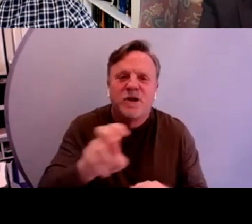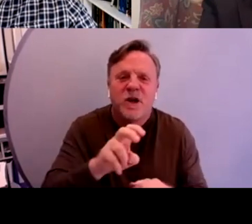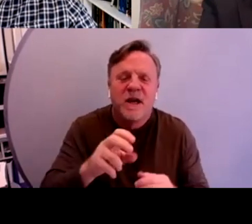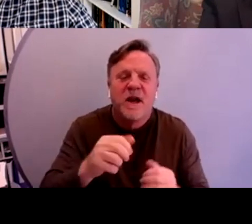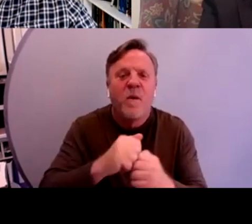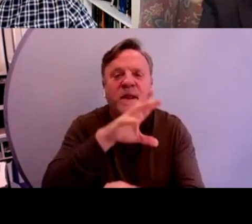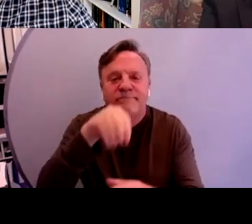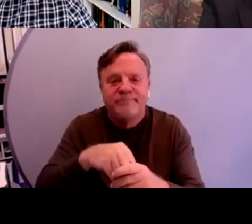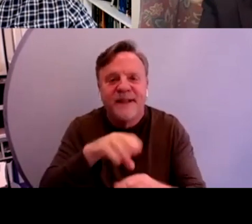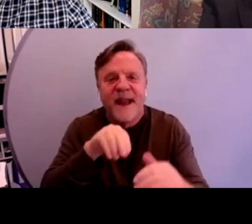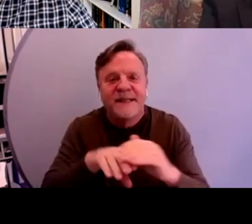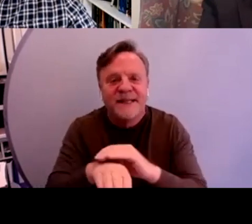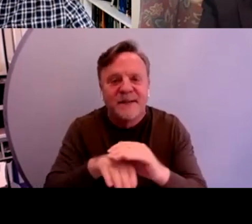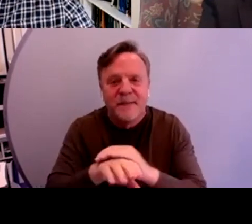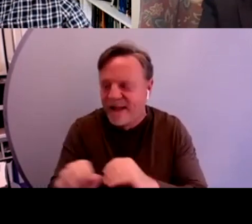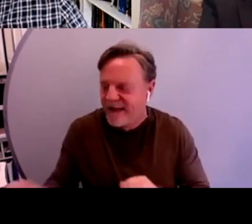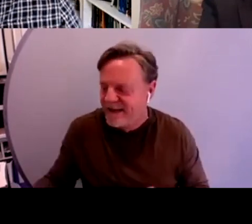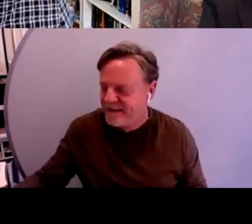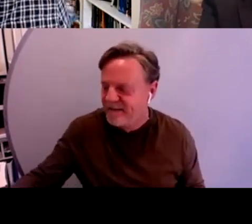and accessibility?